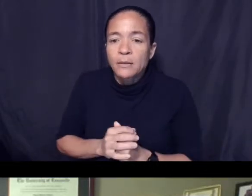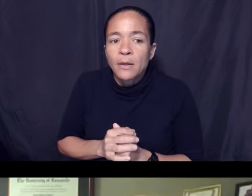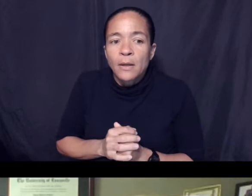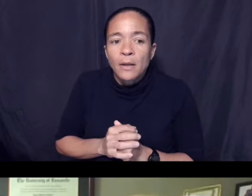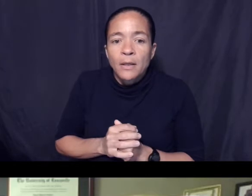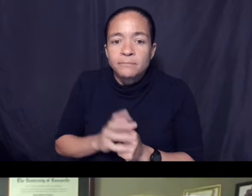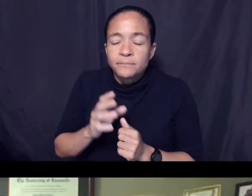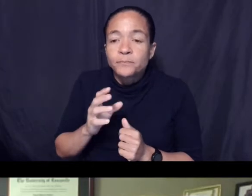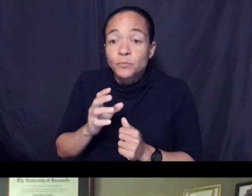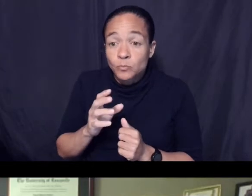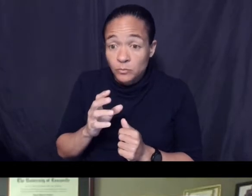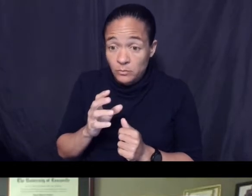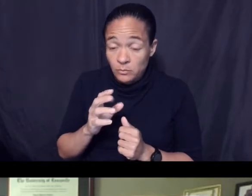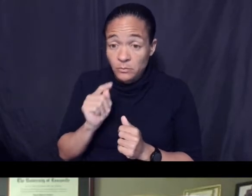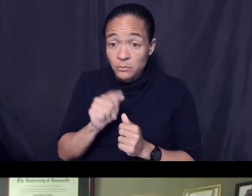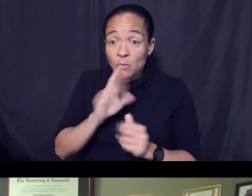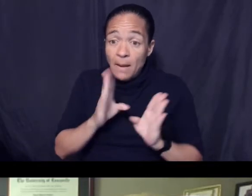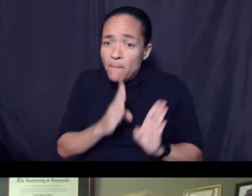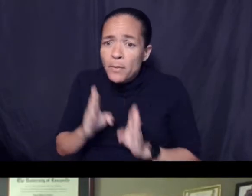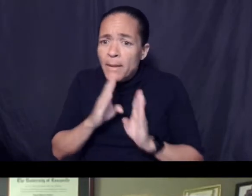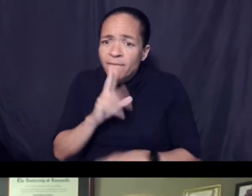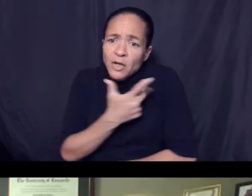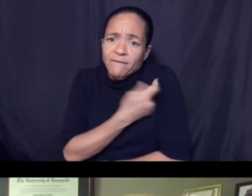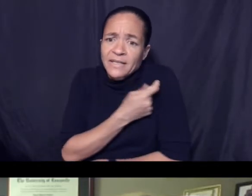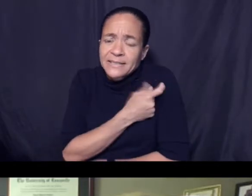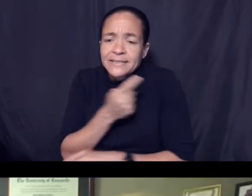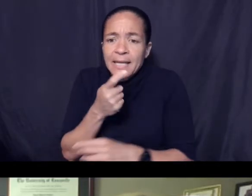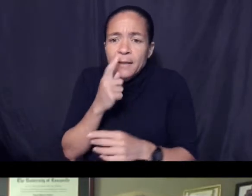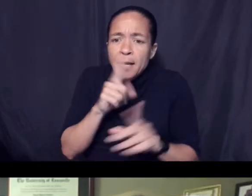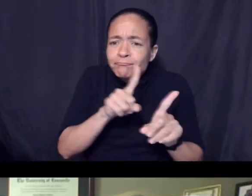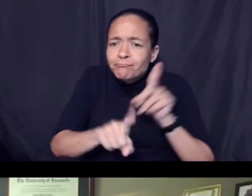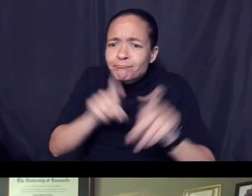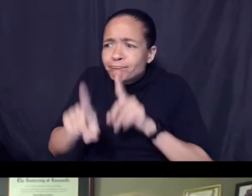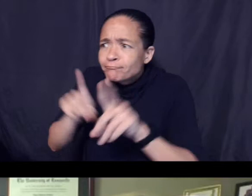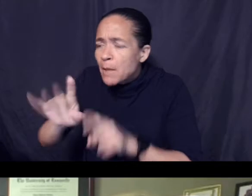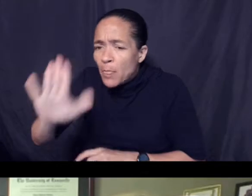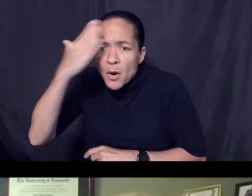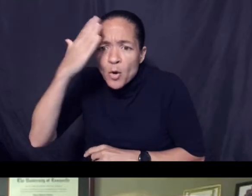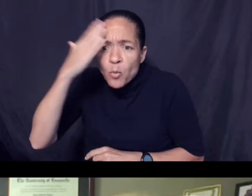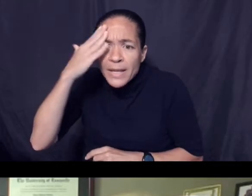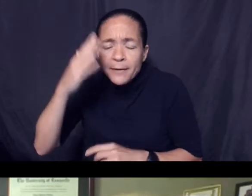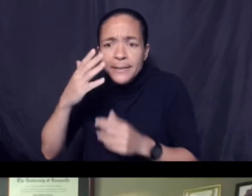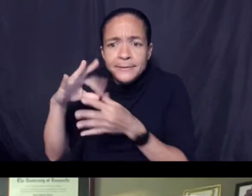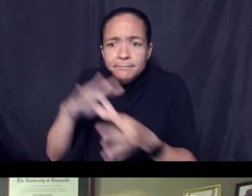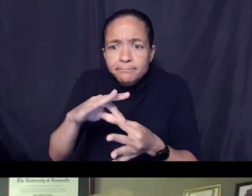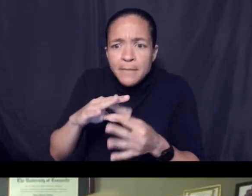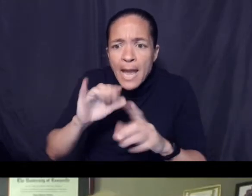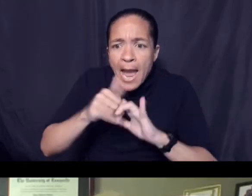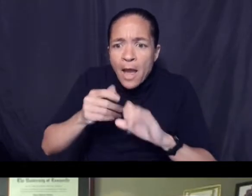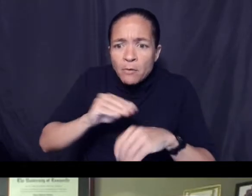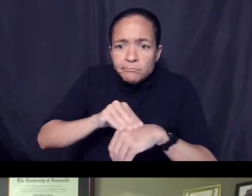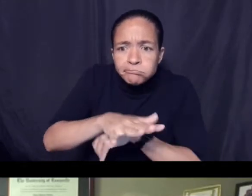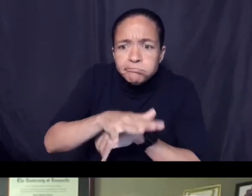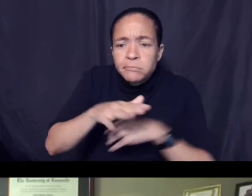in preparation for a vaccine, it gauged childbearing women's awareness of conditions affecting children. And I